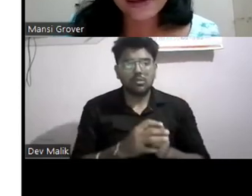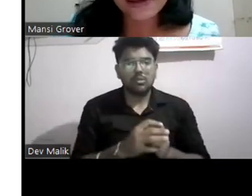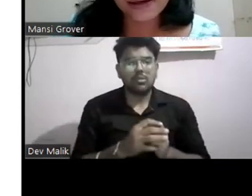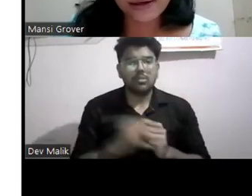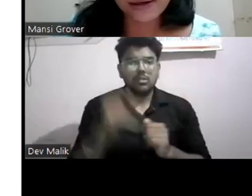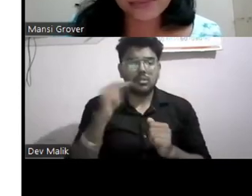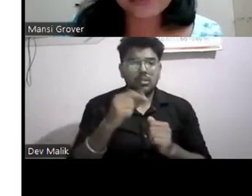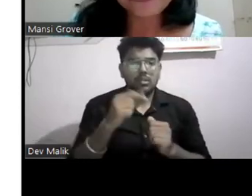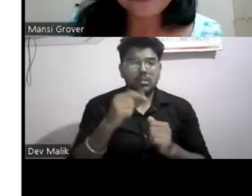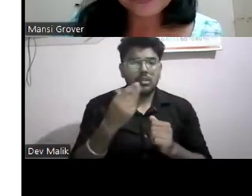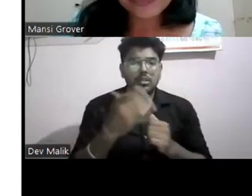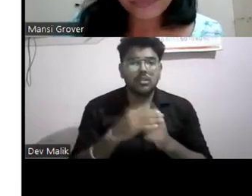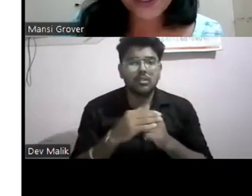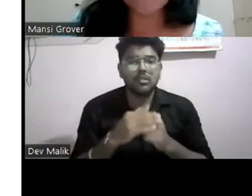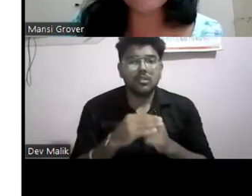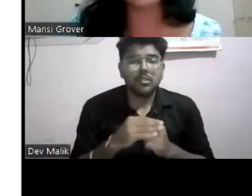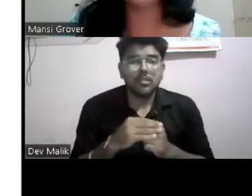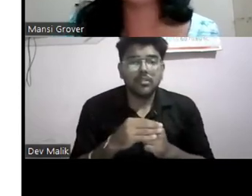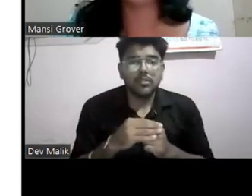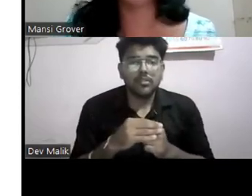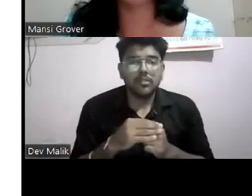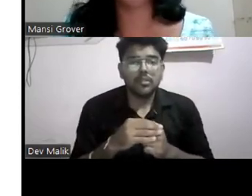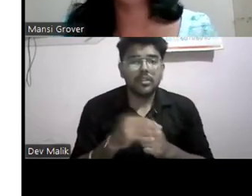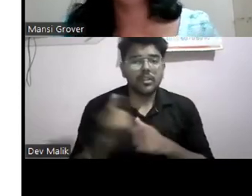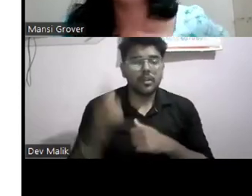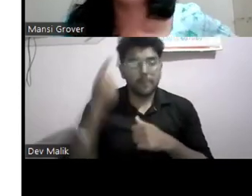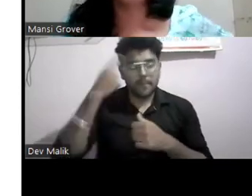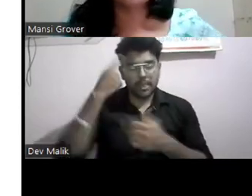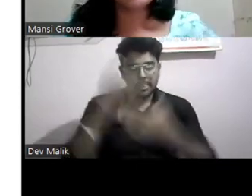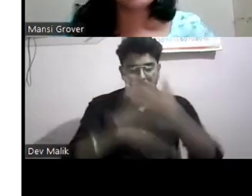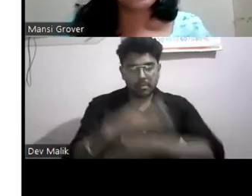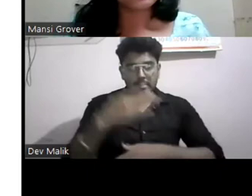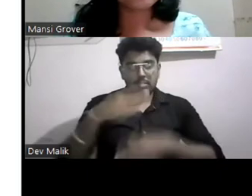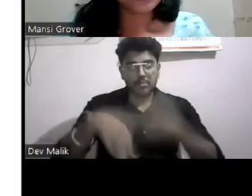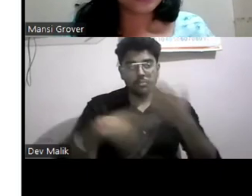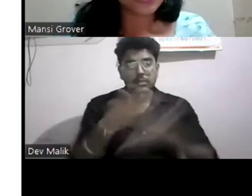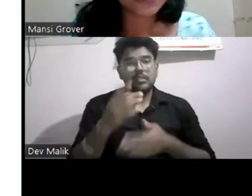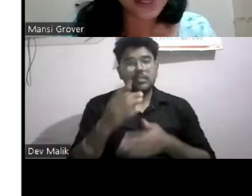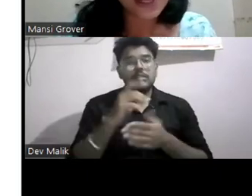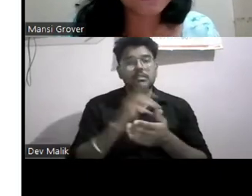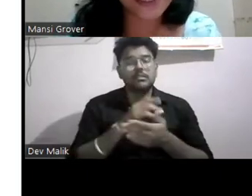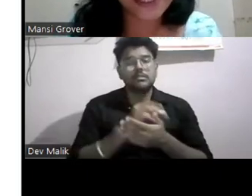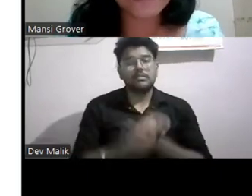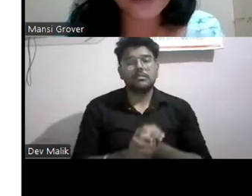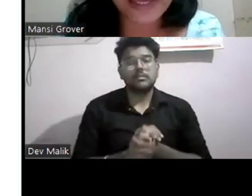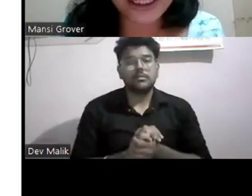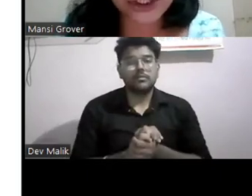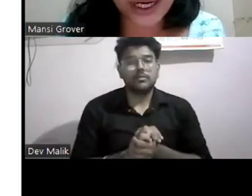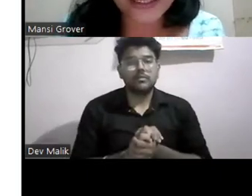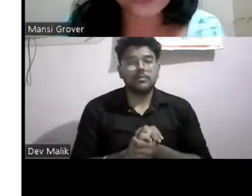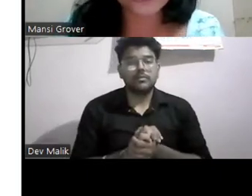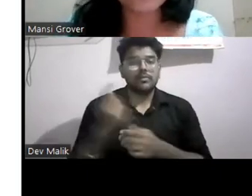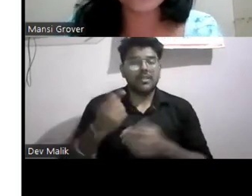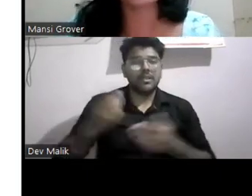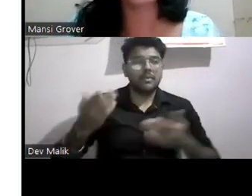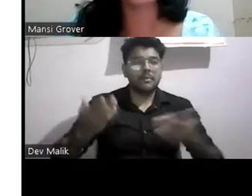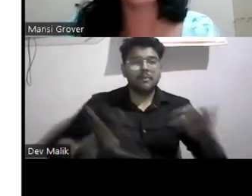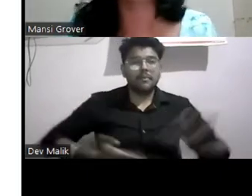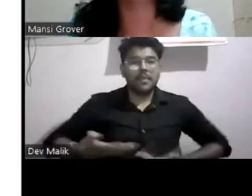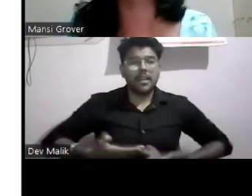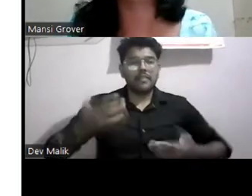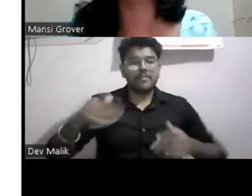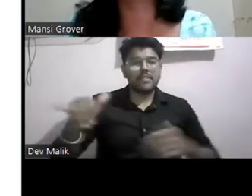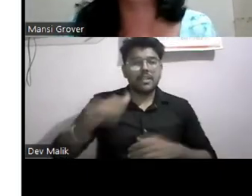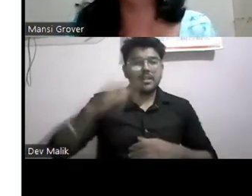has a mental disability. She starts behaving like a child.